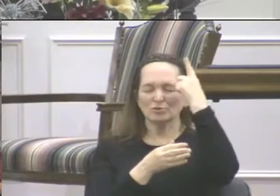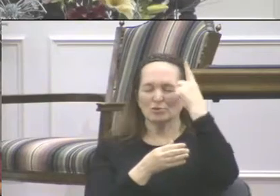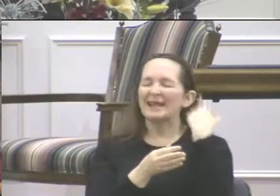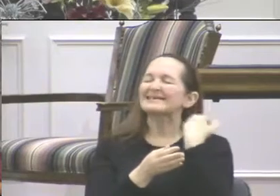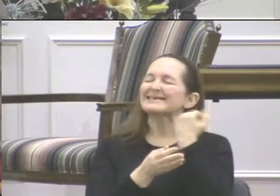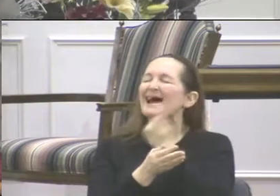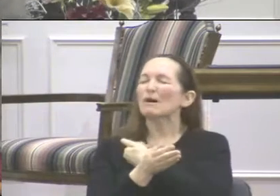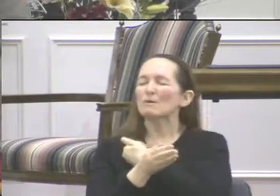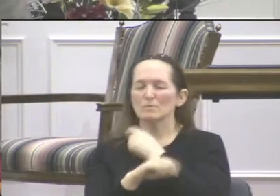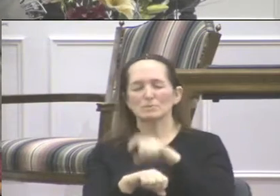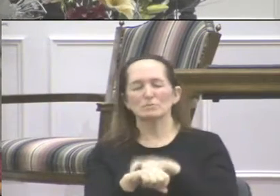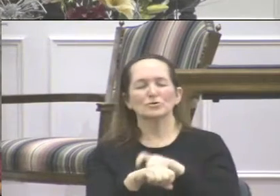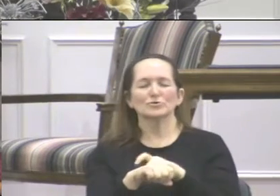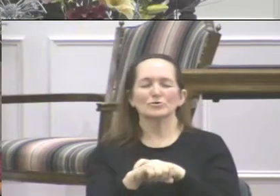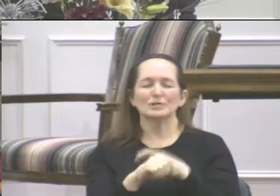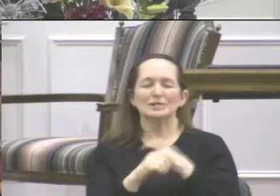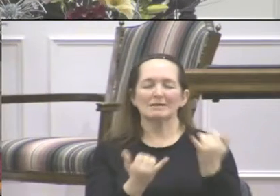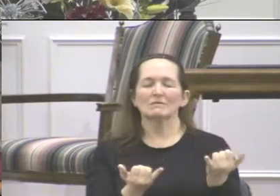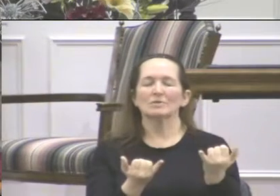our time now.